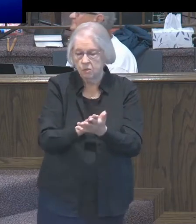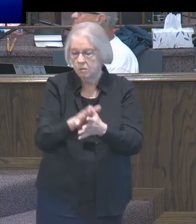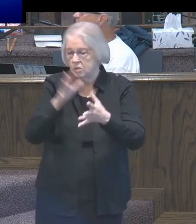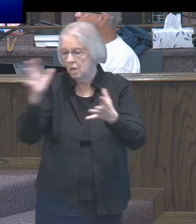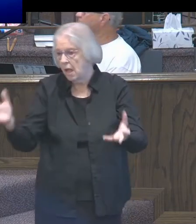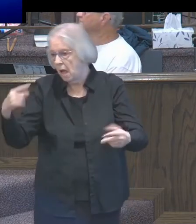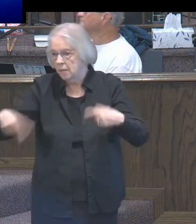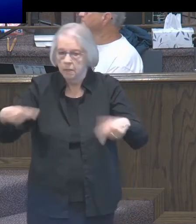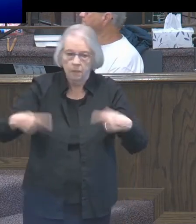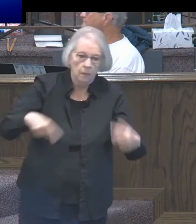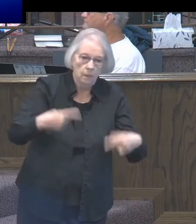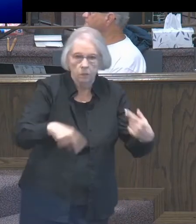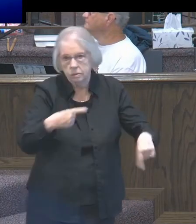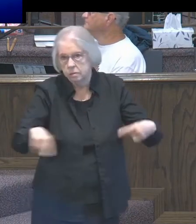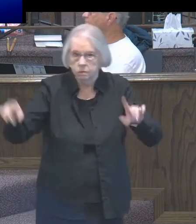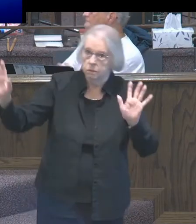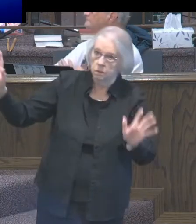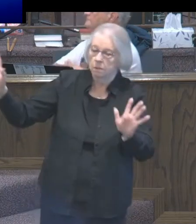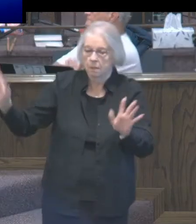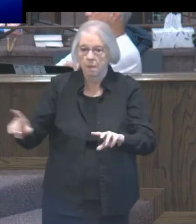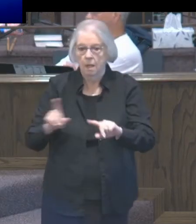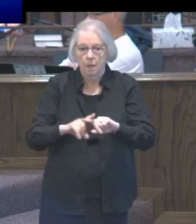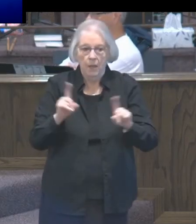a little crazy because the kids need to be back in the buildings.